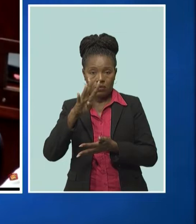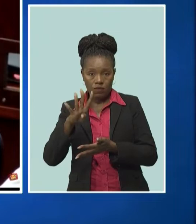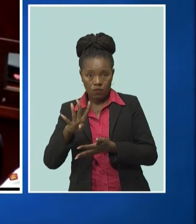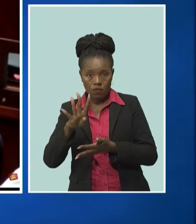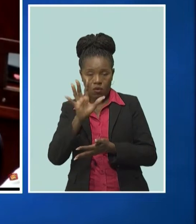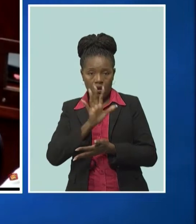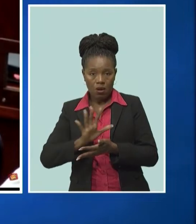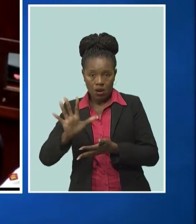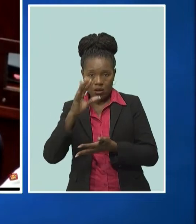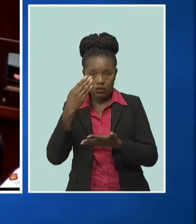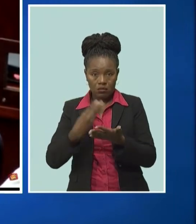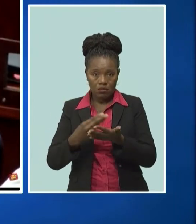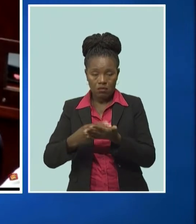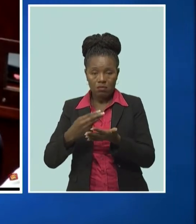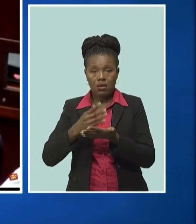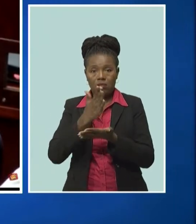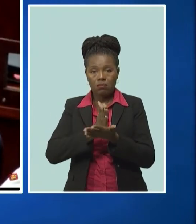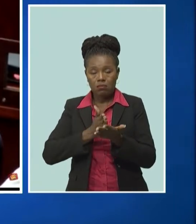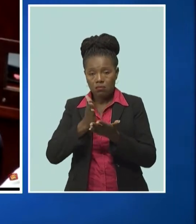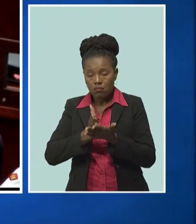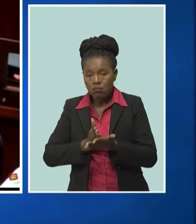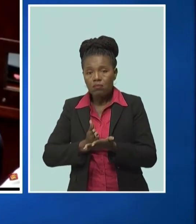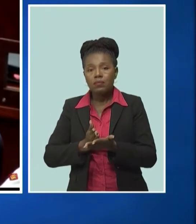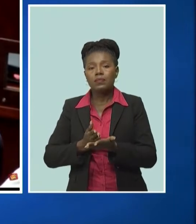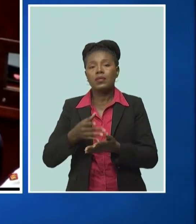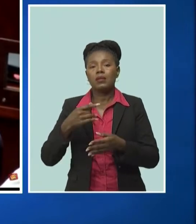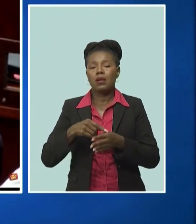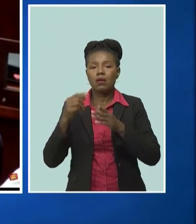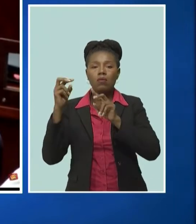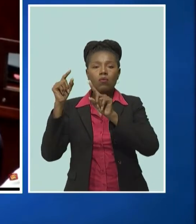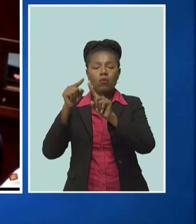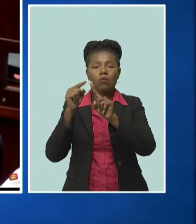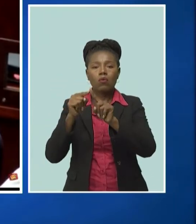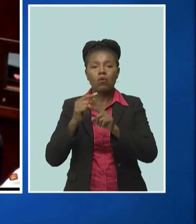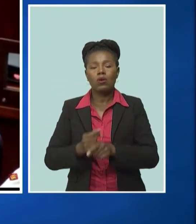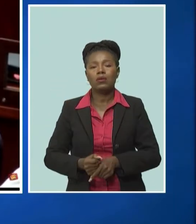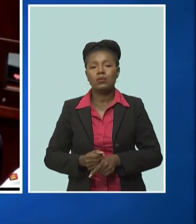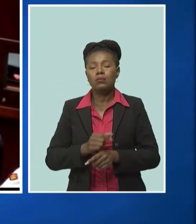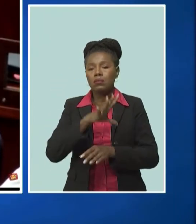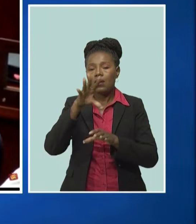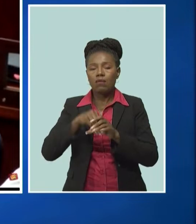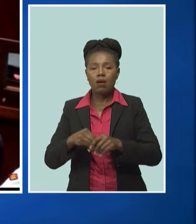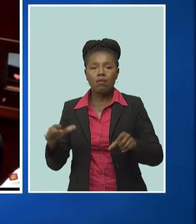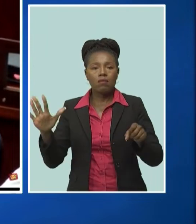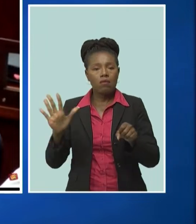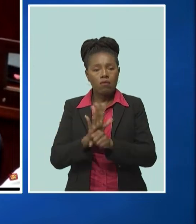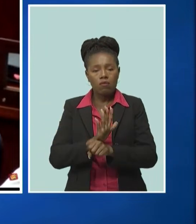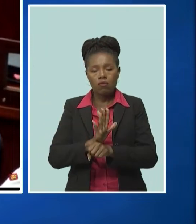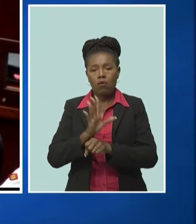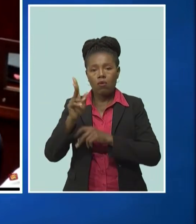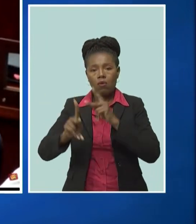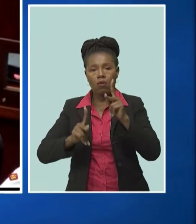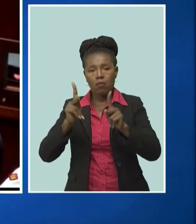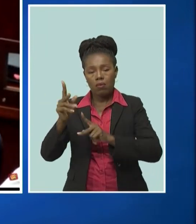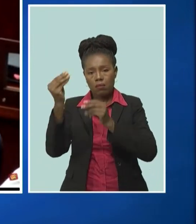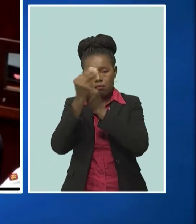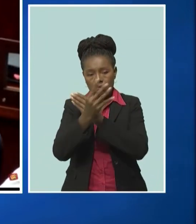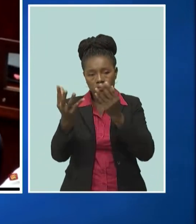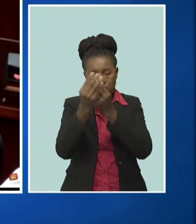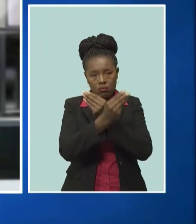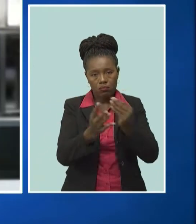forward is to have a comprehensive public education program which we wish to roll out early in the new financial